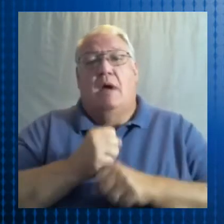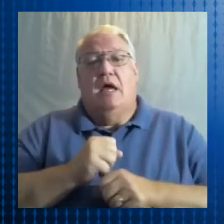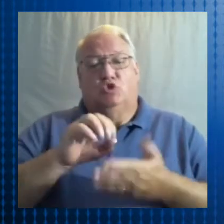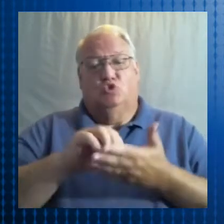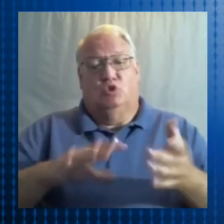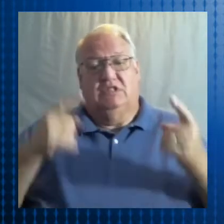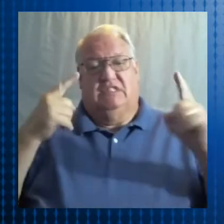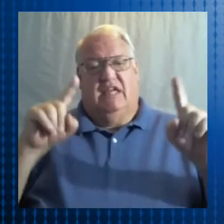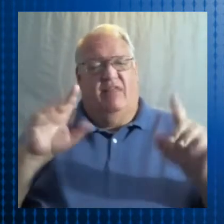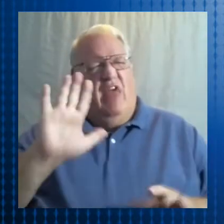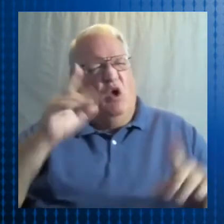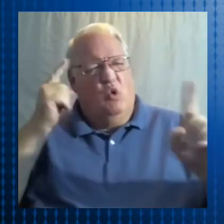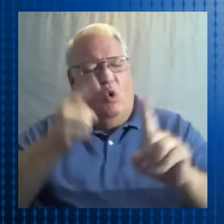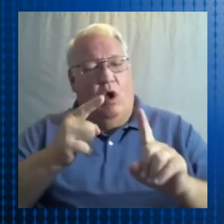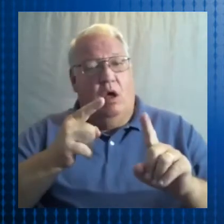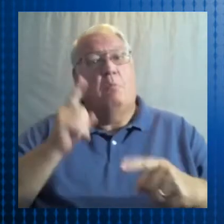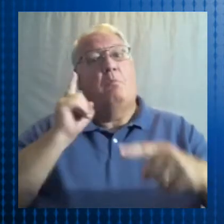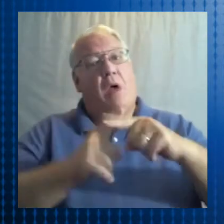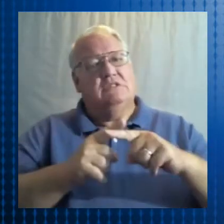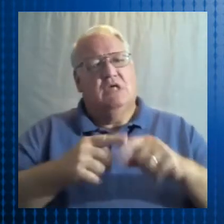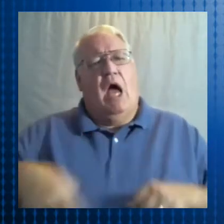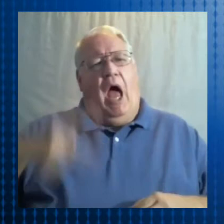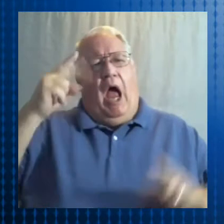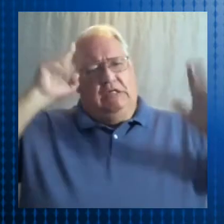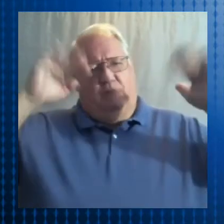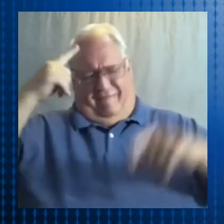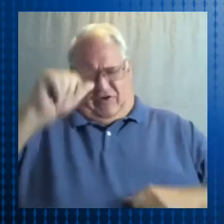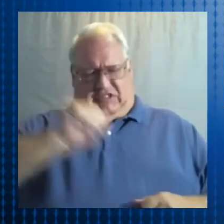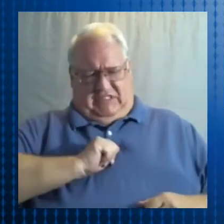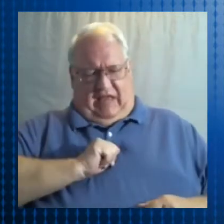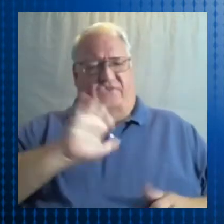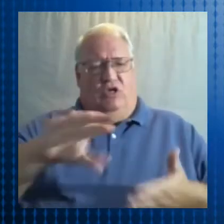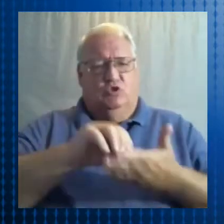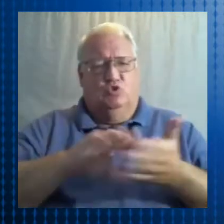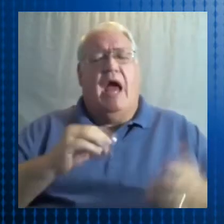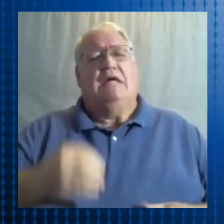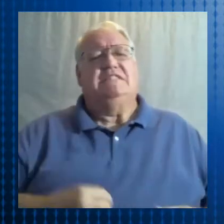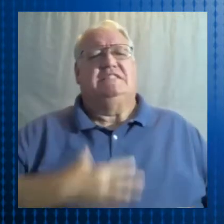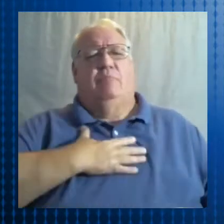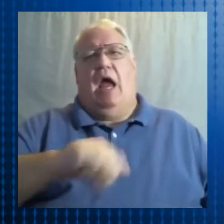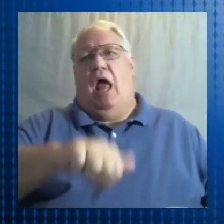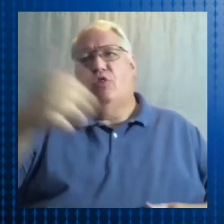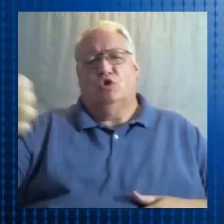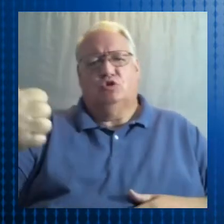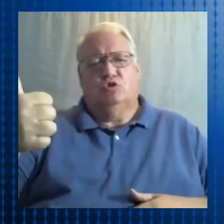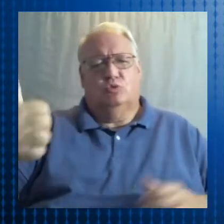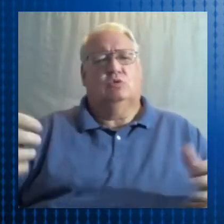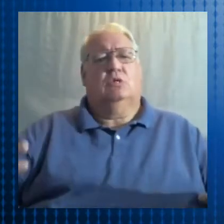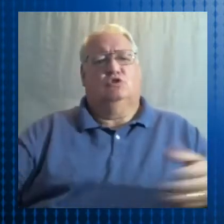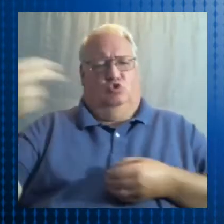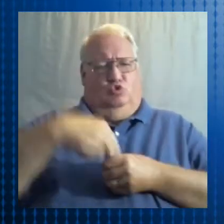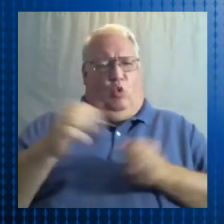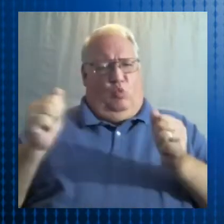while setting a high bar for themselves, their students, and inspiring others to join them. The awards program also hopes to